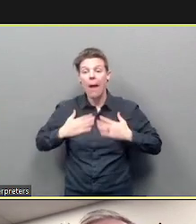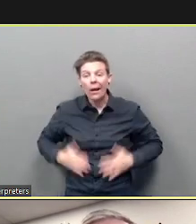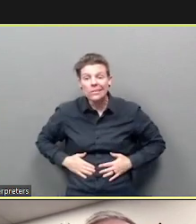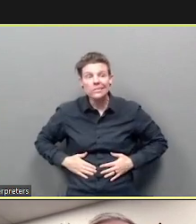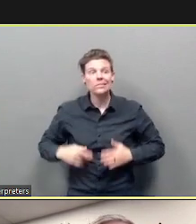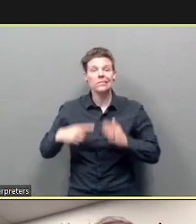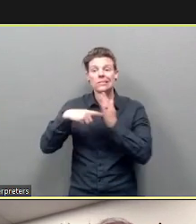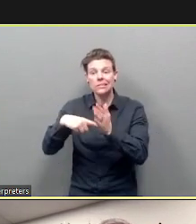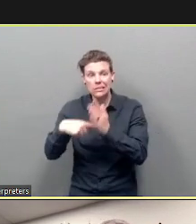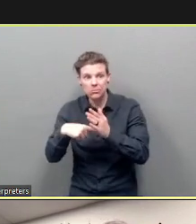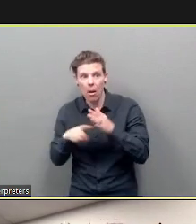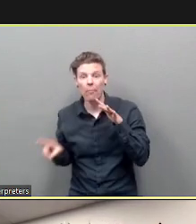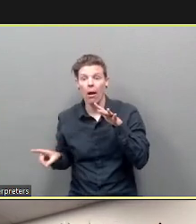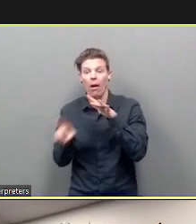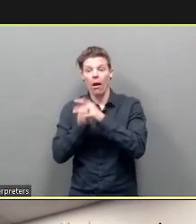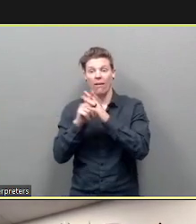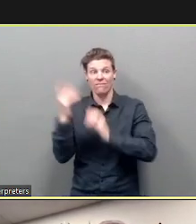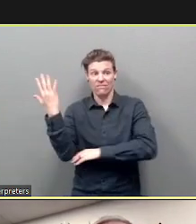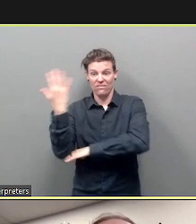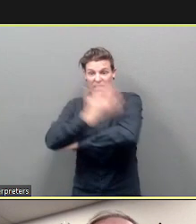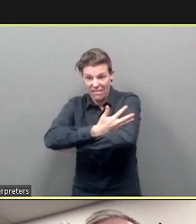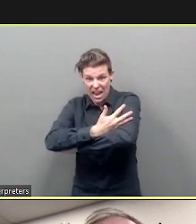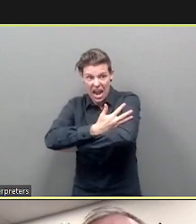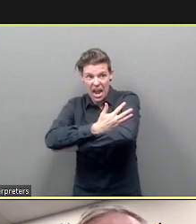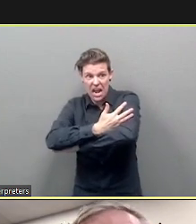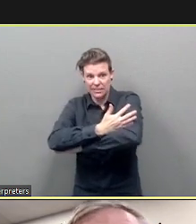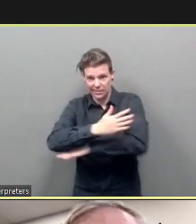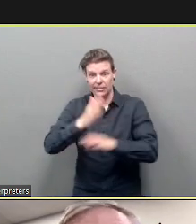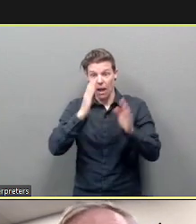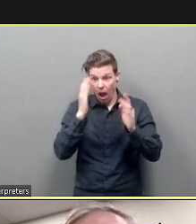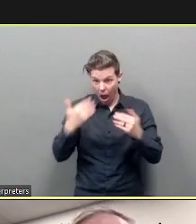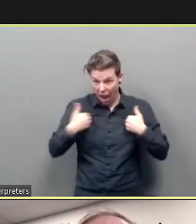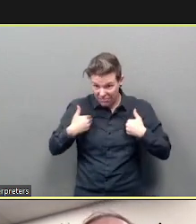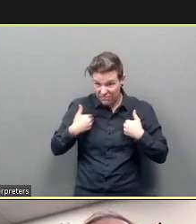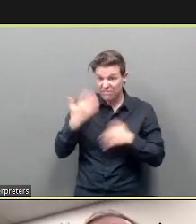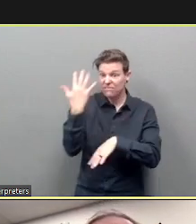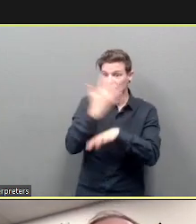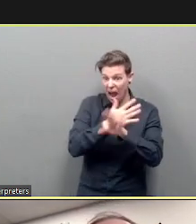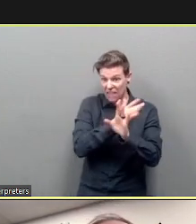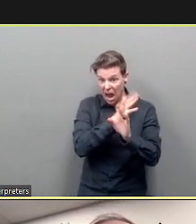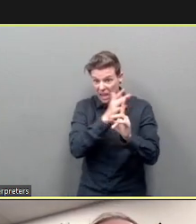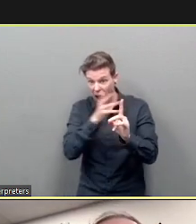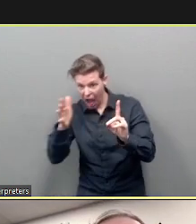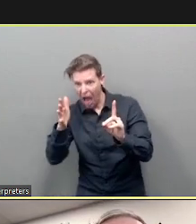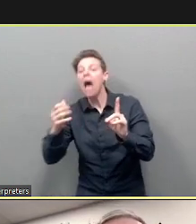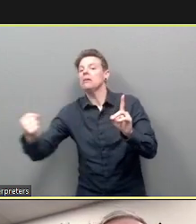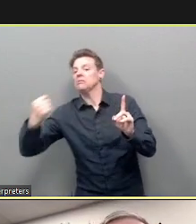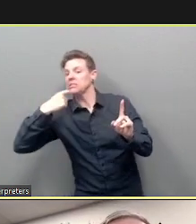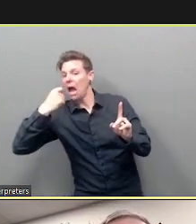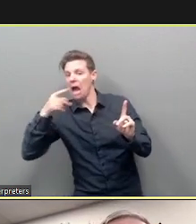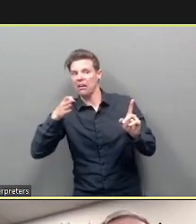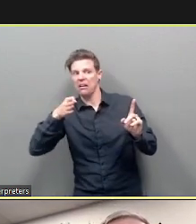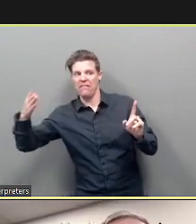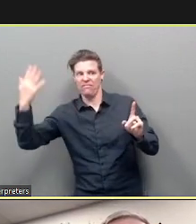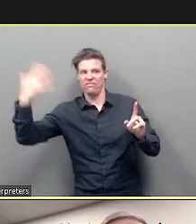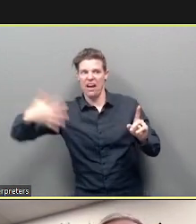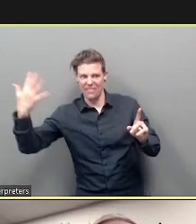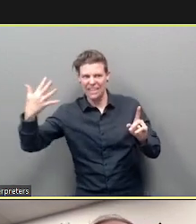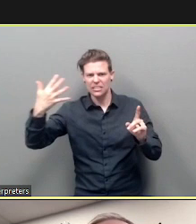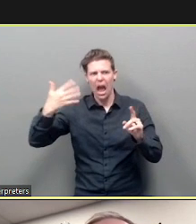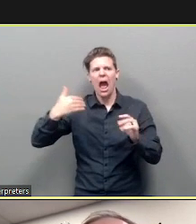we're currently only getting 170 courses from the federal government. The good news is that they're doubling their orders for that,